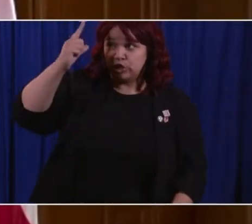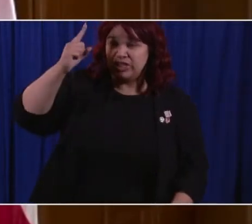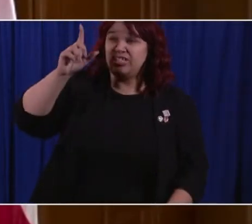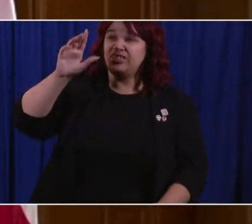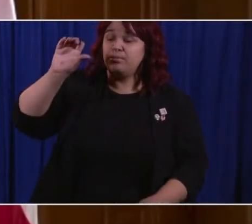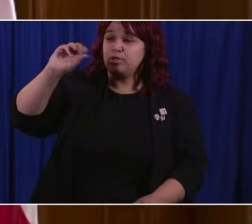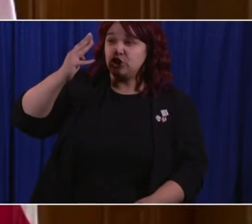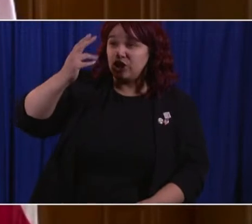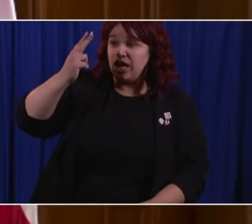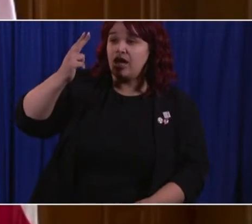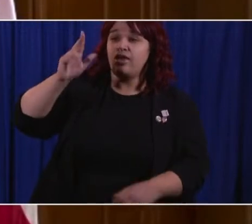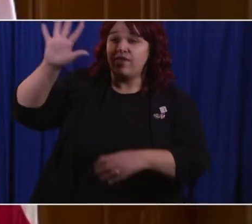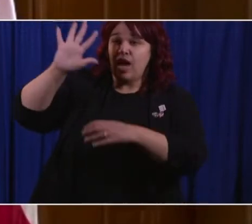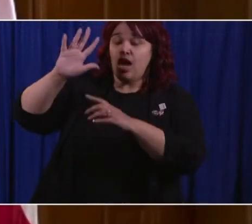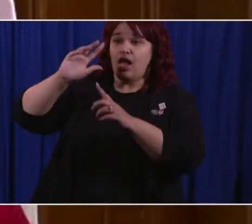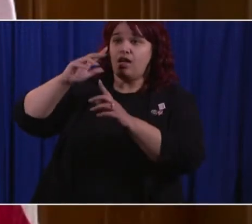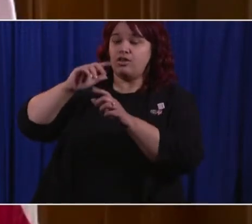here?